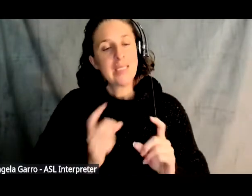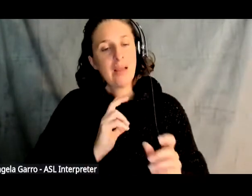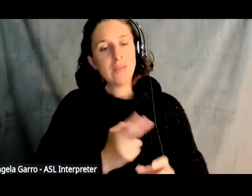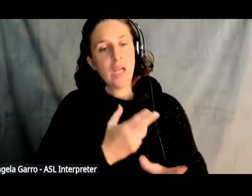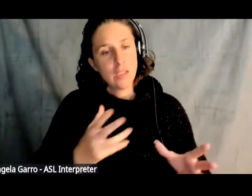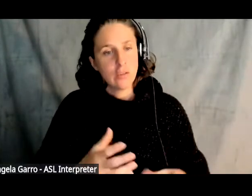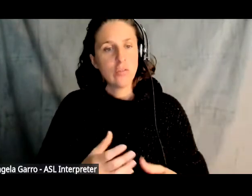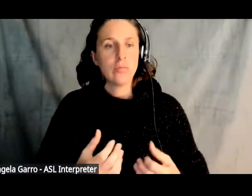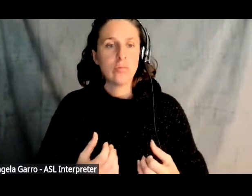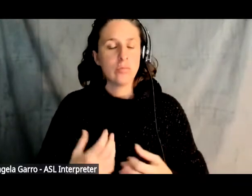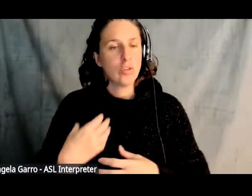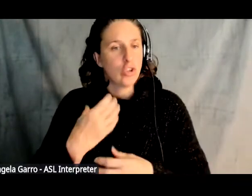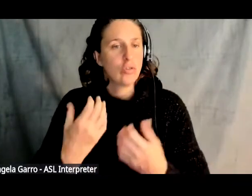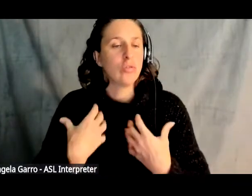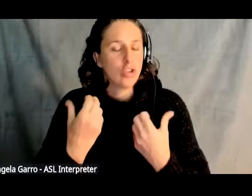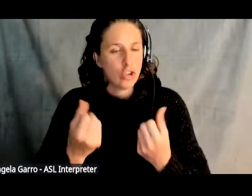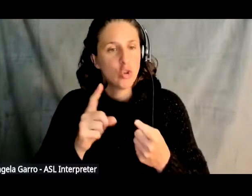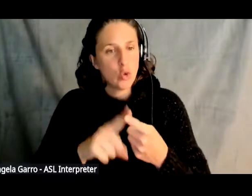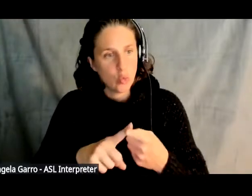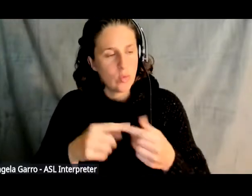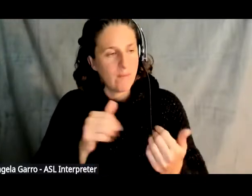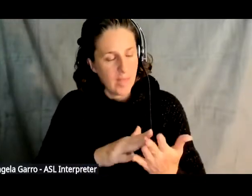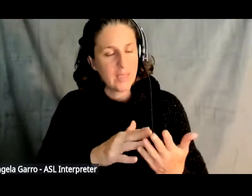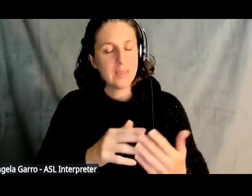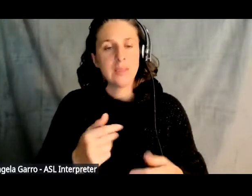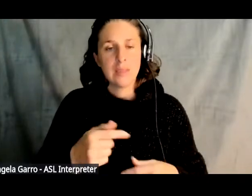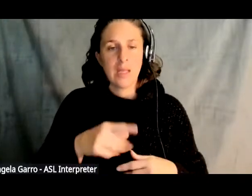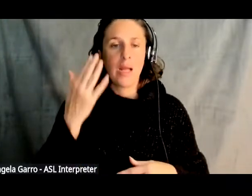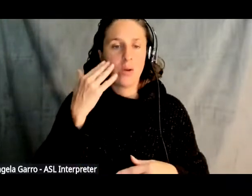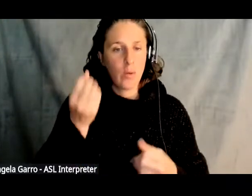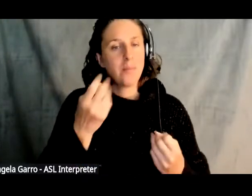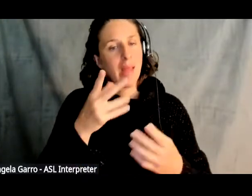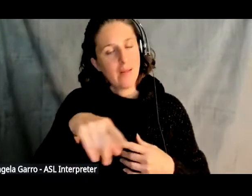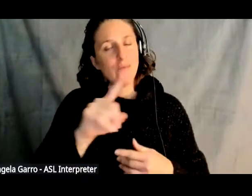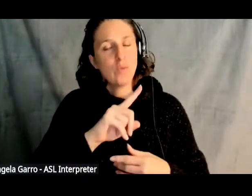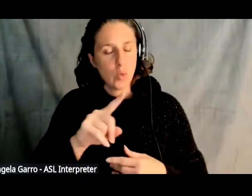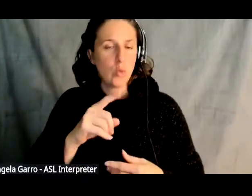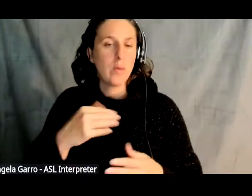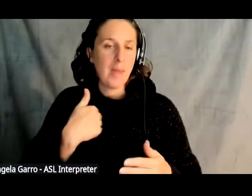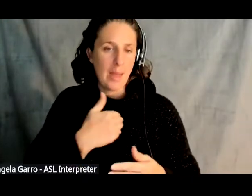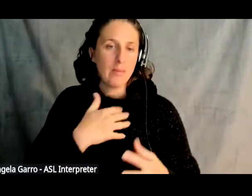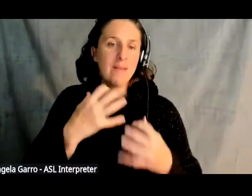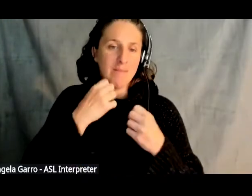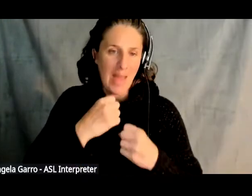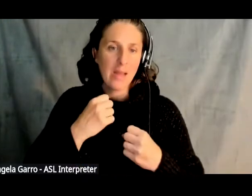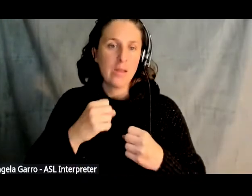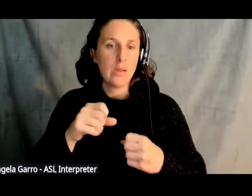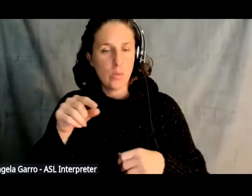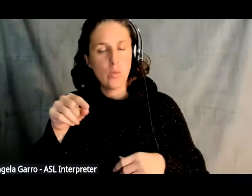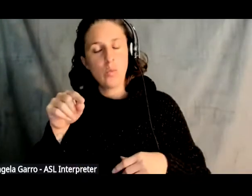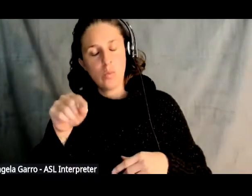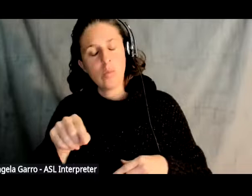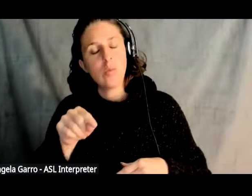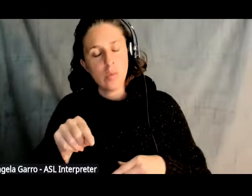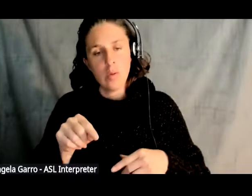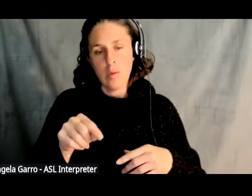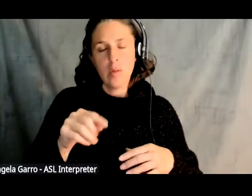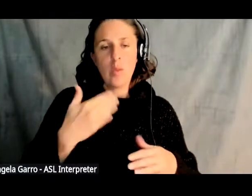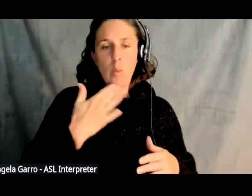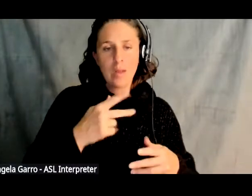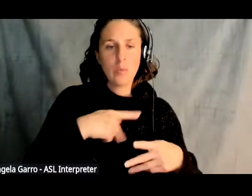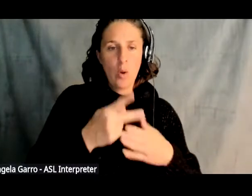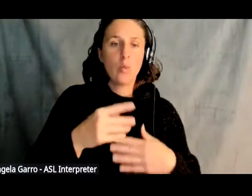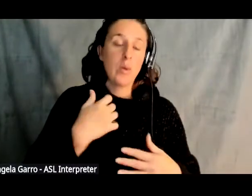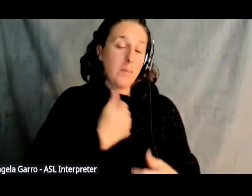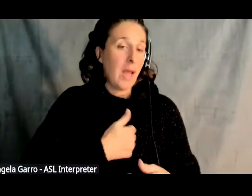unknown. I know many of you board members value the wellness program. We apologize for having to take up board time, but we wanted to